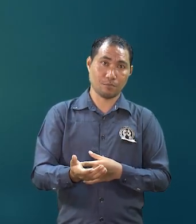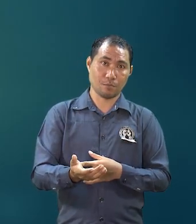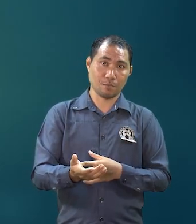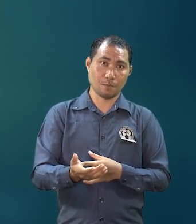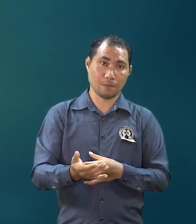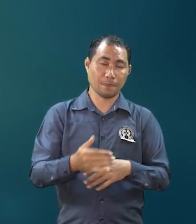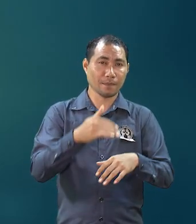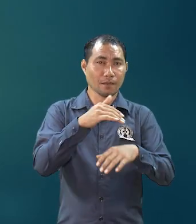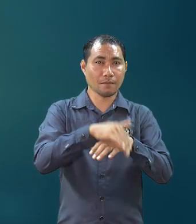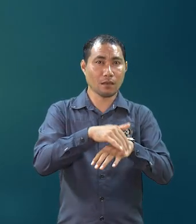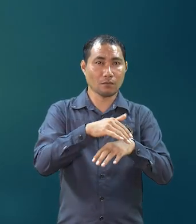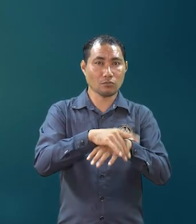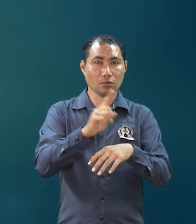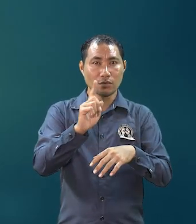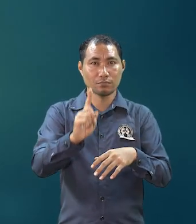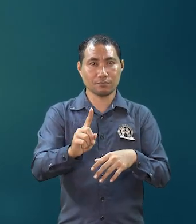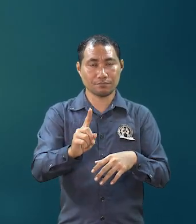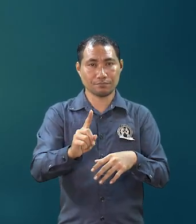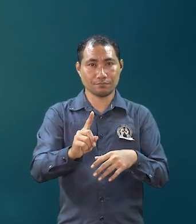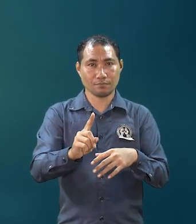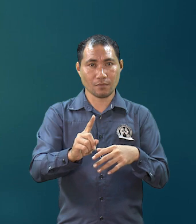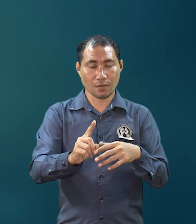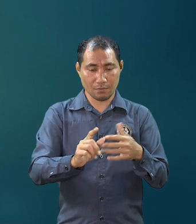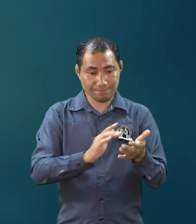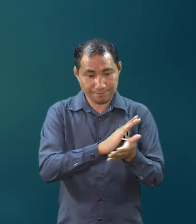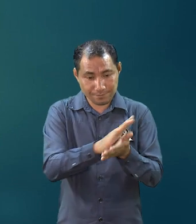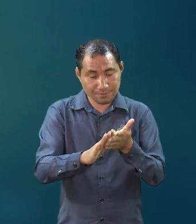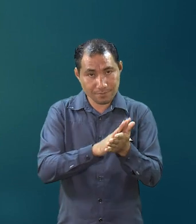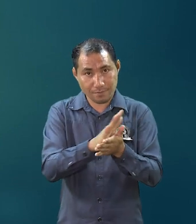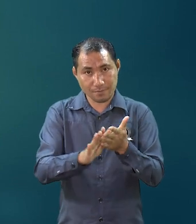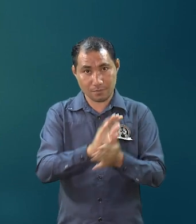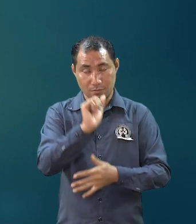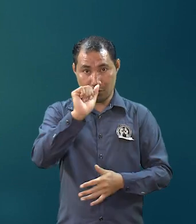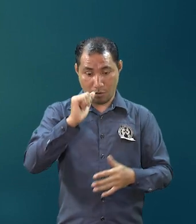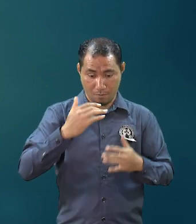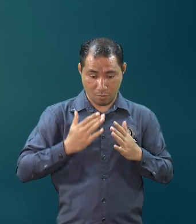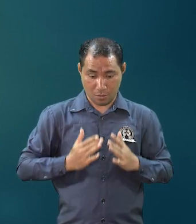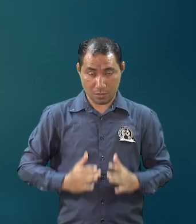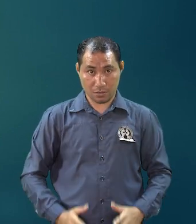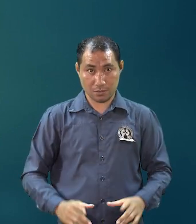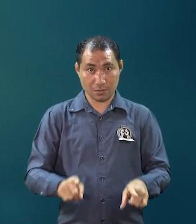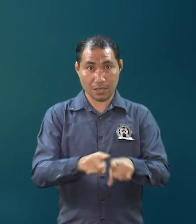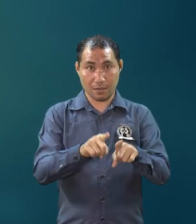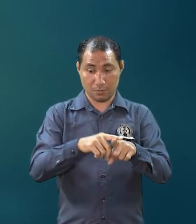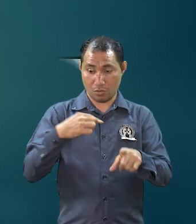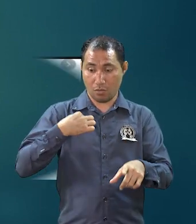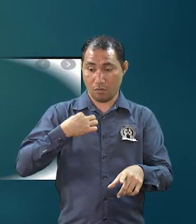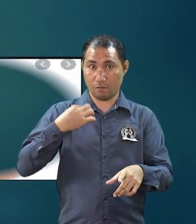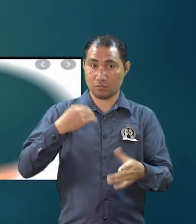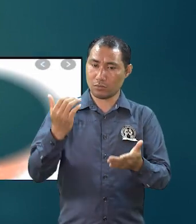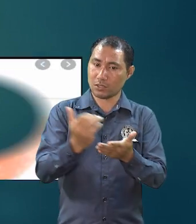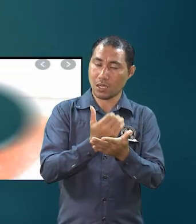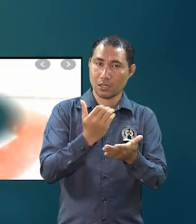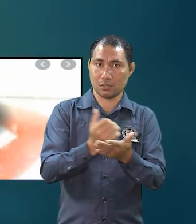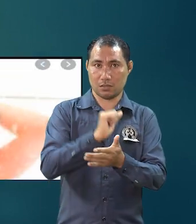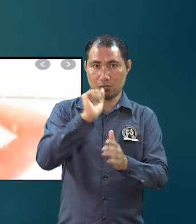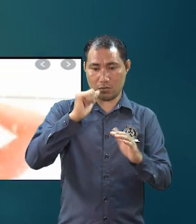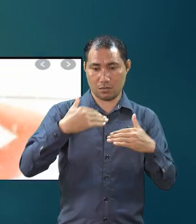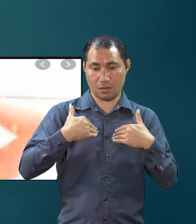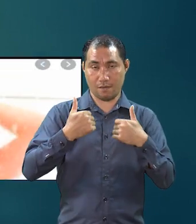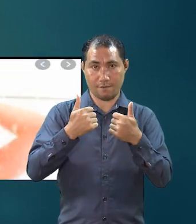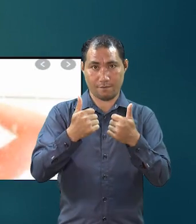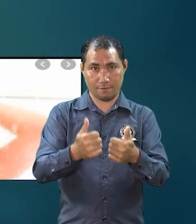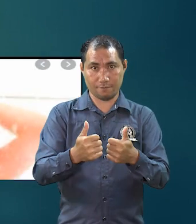refers to maintaining cleanliness of one's body and clothing to preserve overall health and